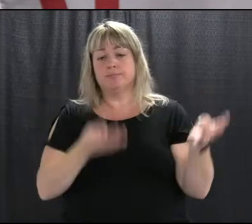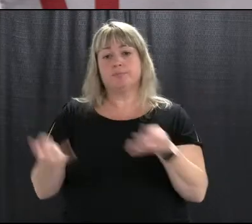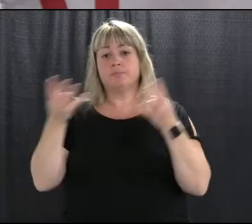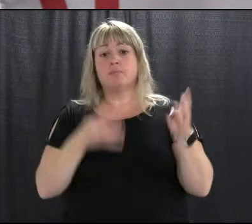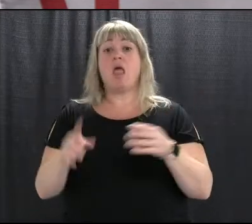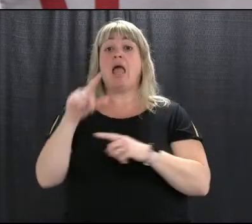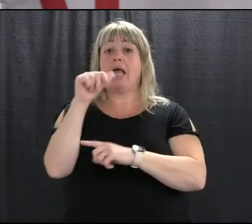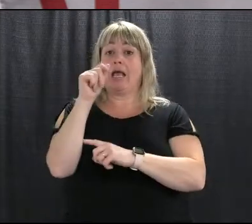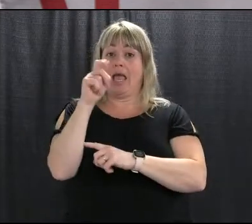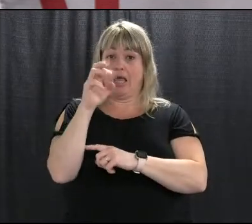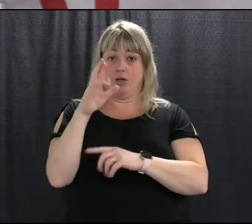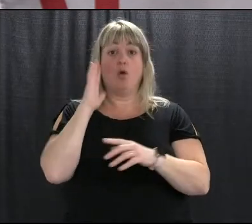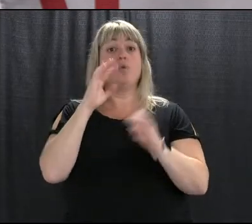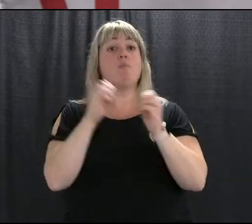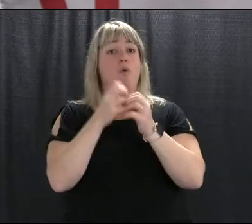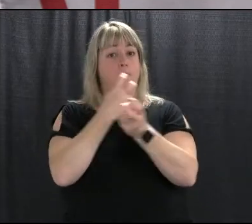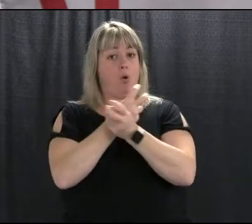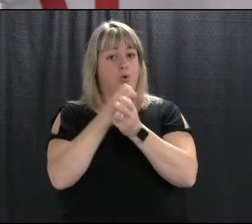in Gander